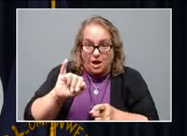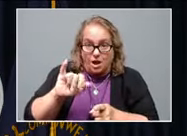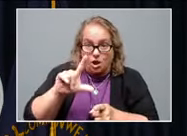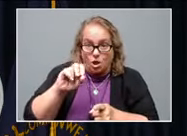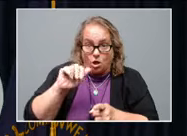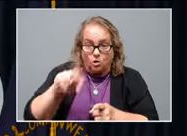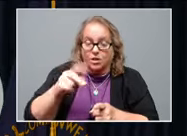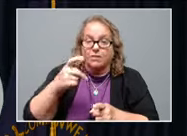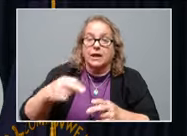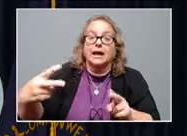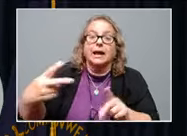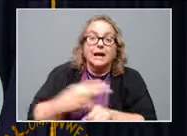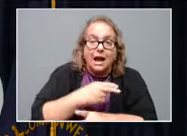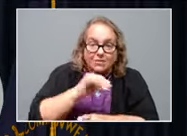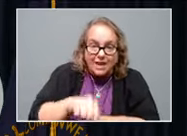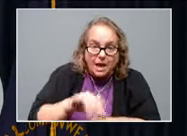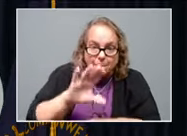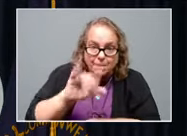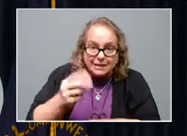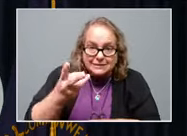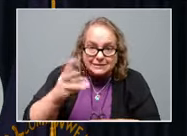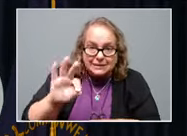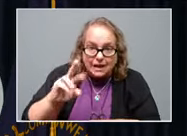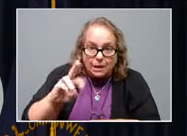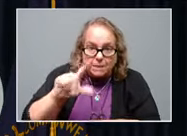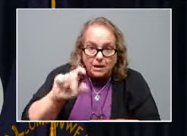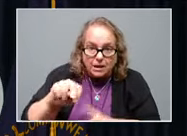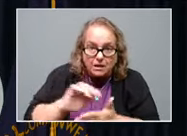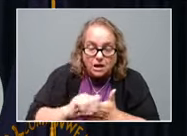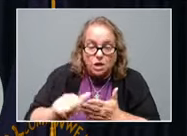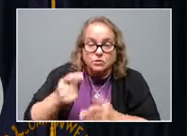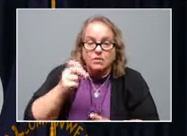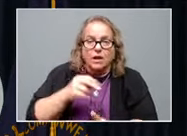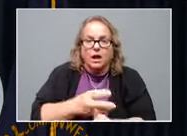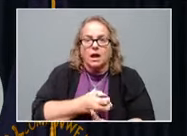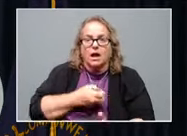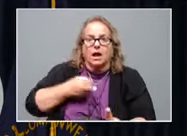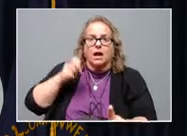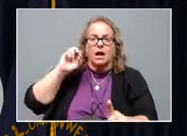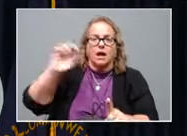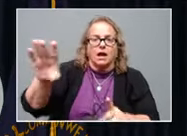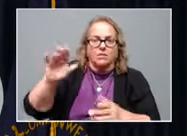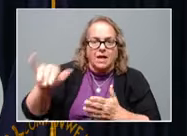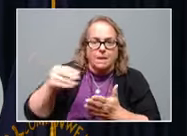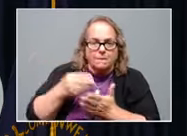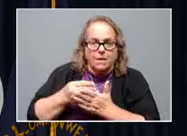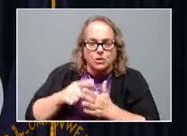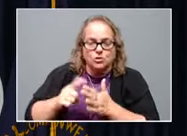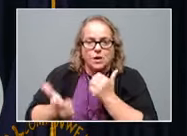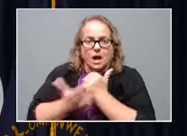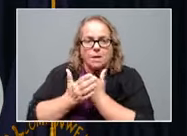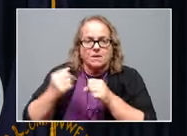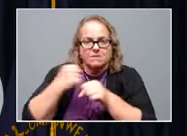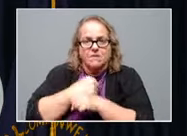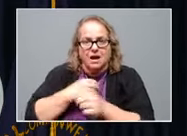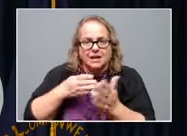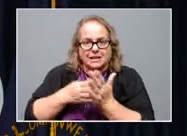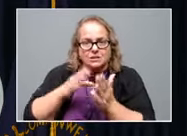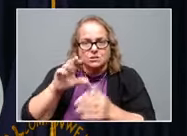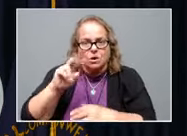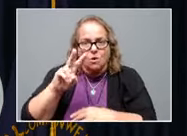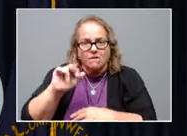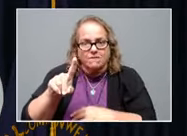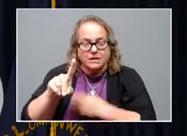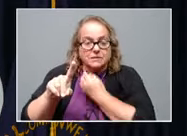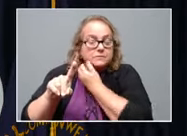And it then appropriated those dollars to help in the fight against COVID. That's because the